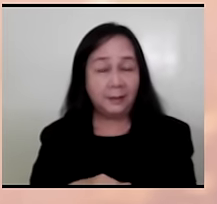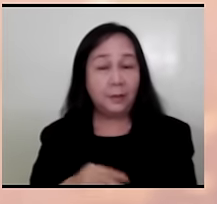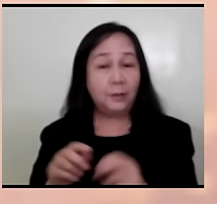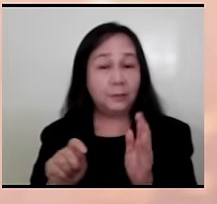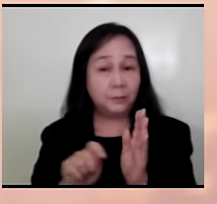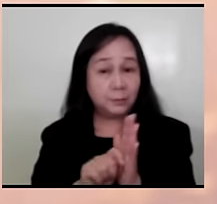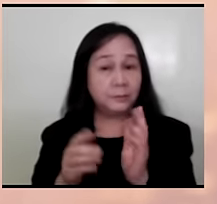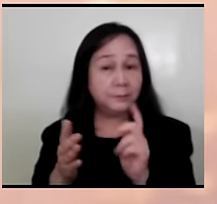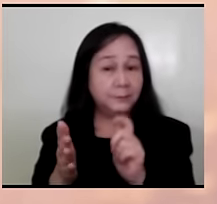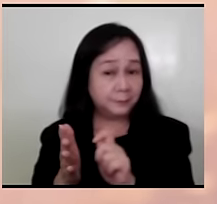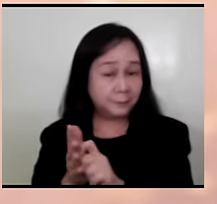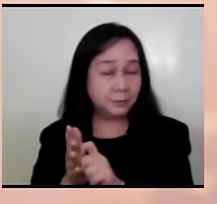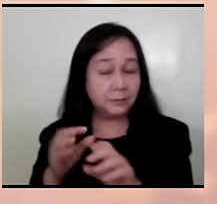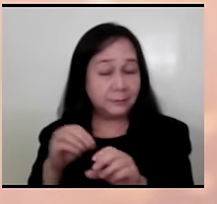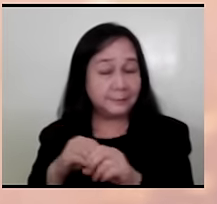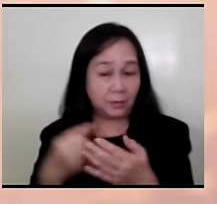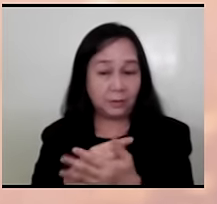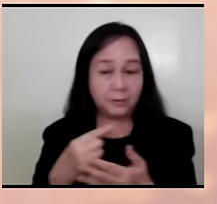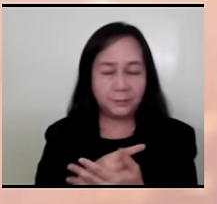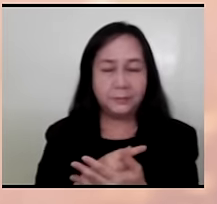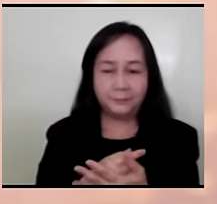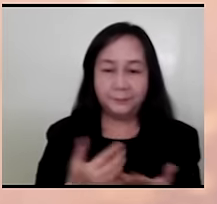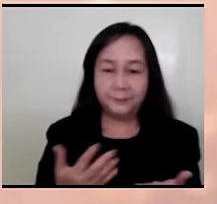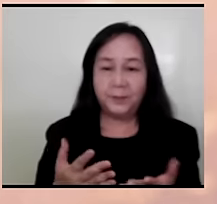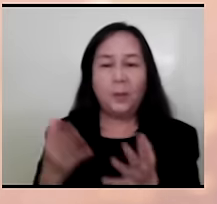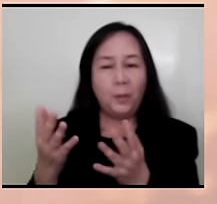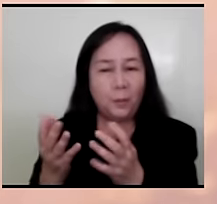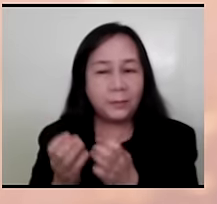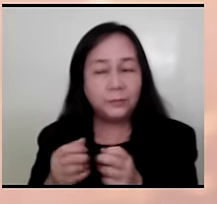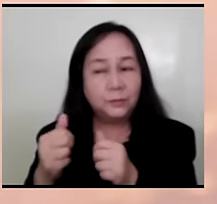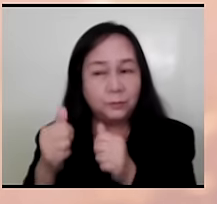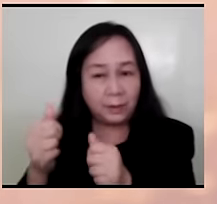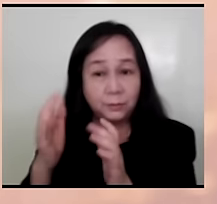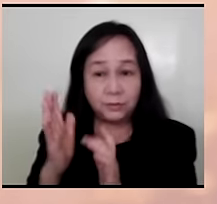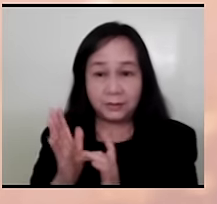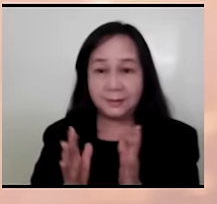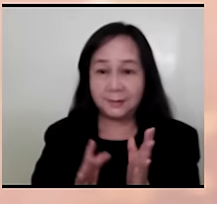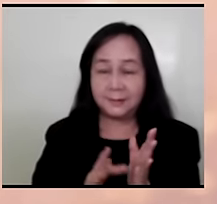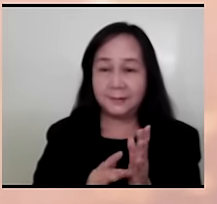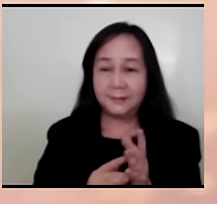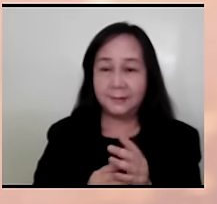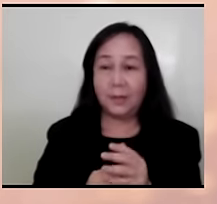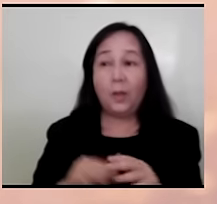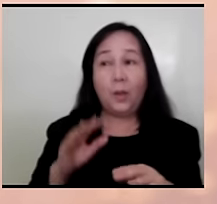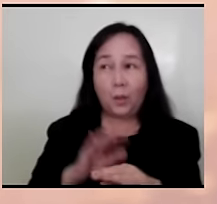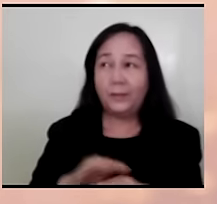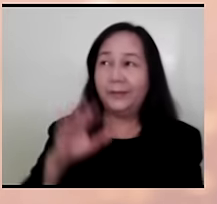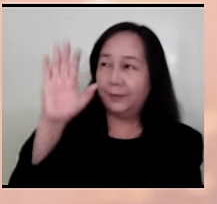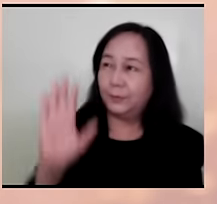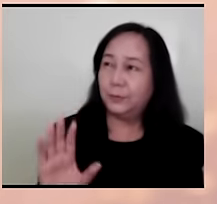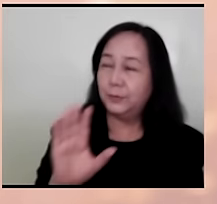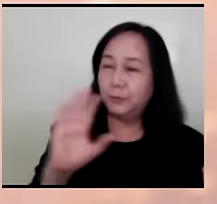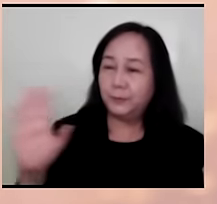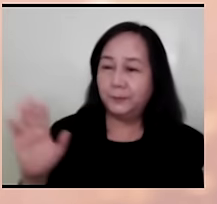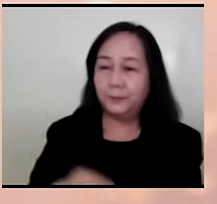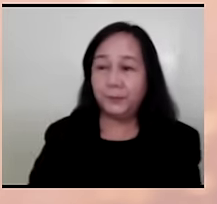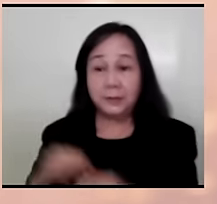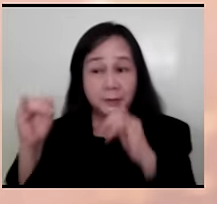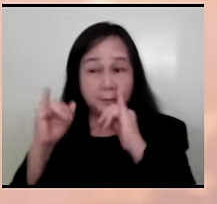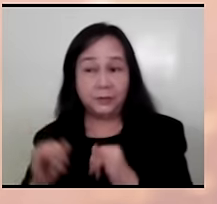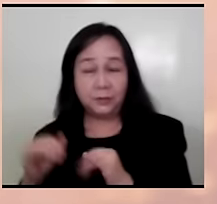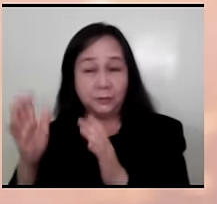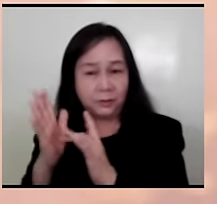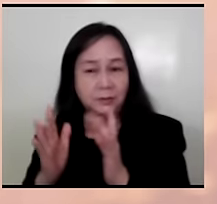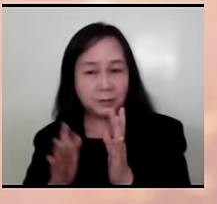in the Gospels. Thomas wanted to follow Jesus on the cross. His image of Jesus was the